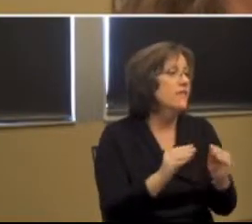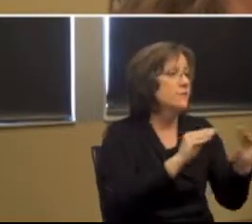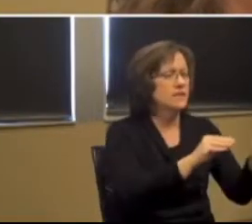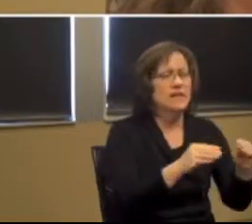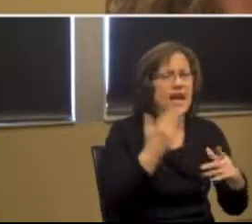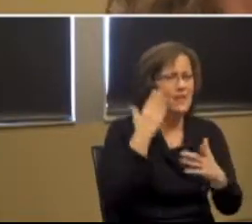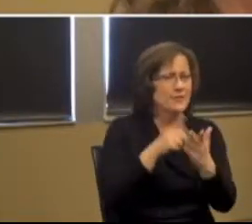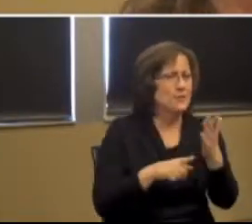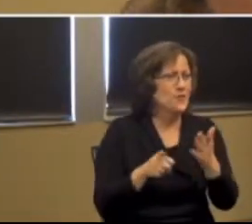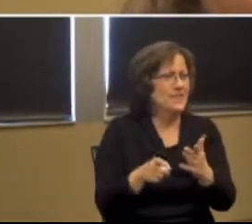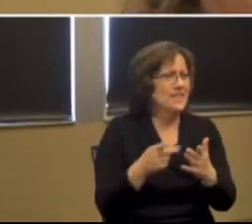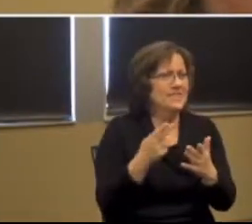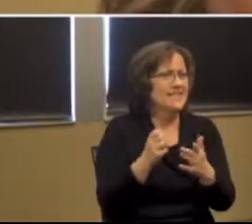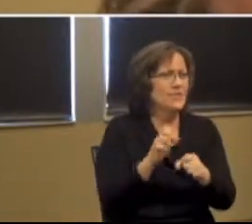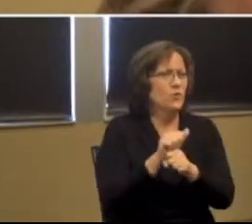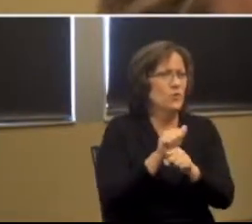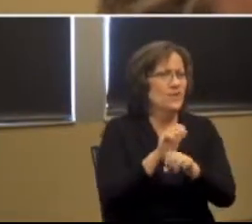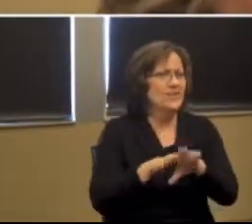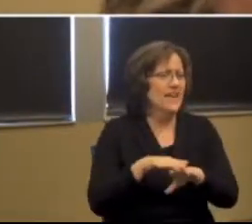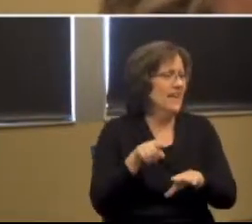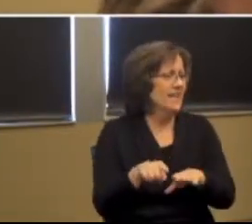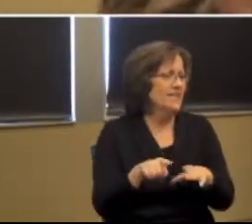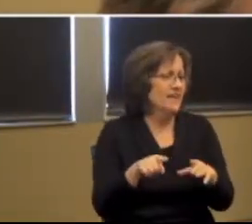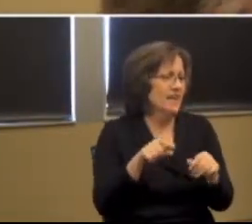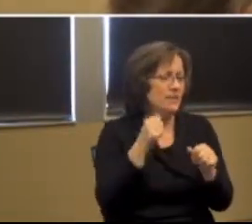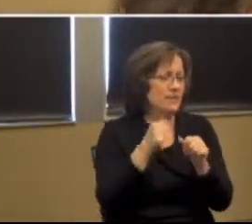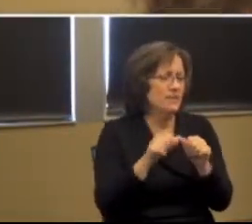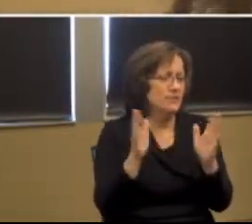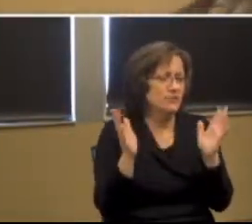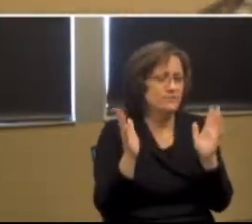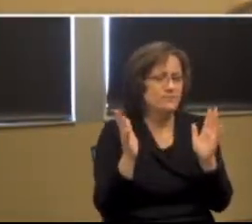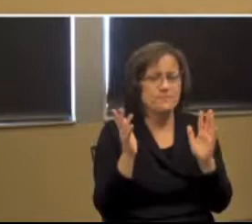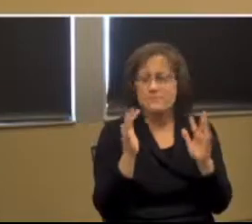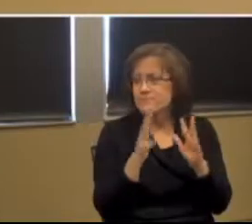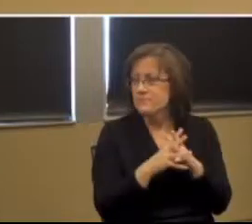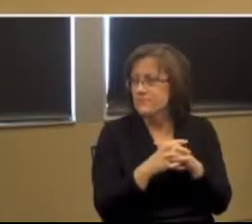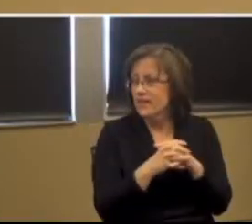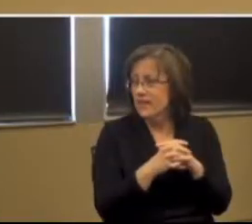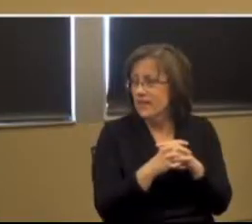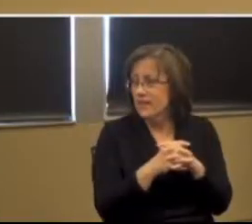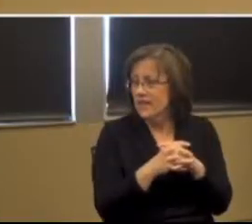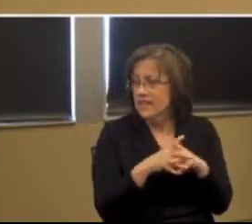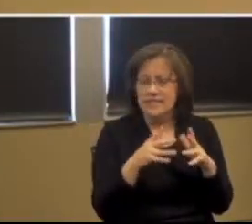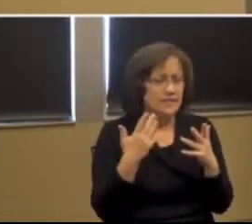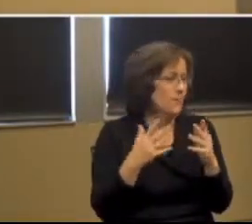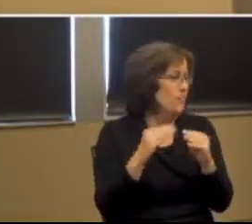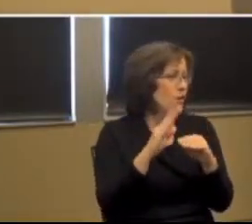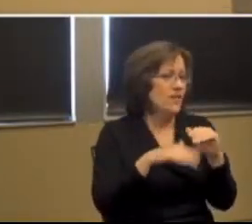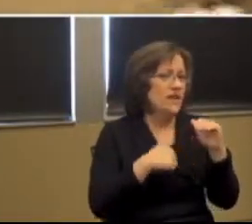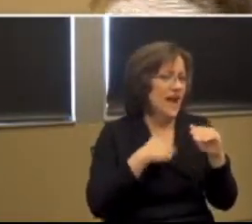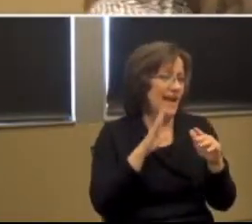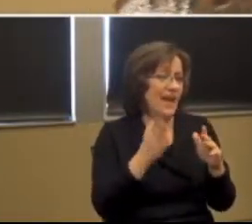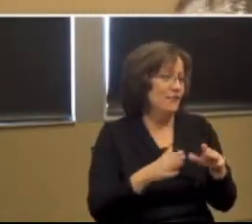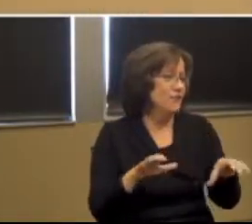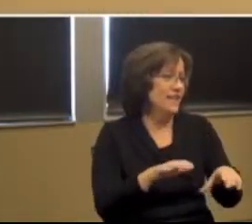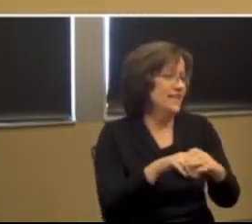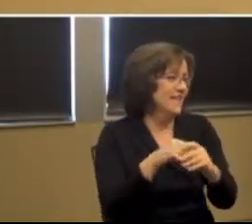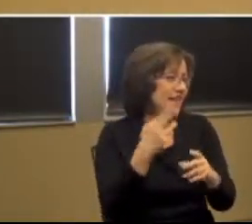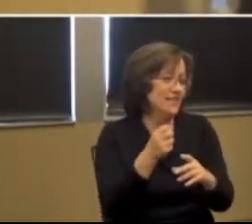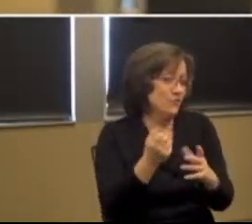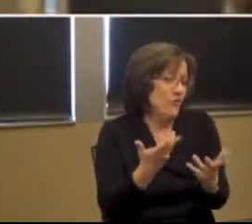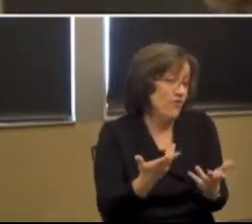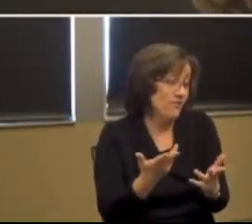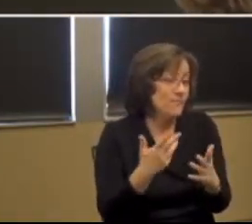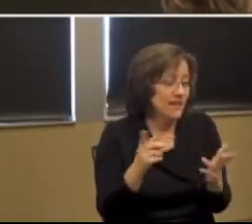idea, something way more than I remember doing in high school. So another thing that you can